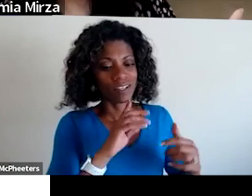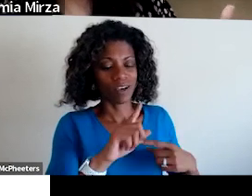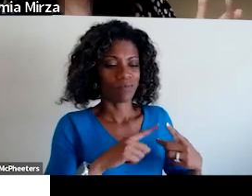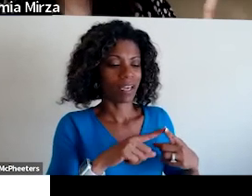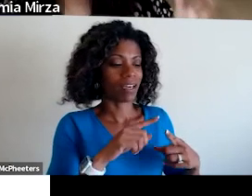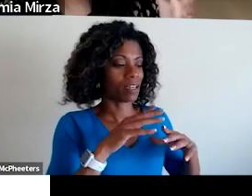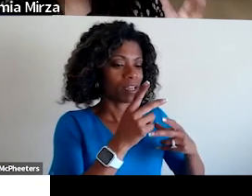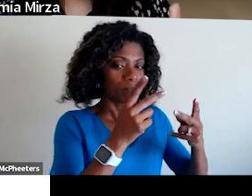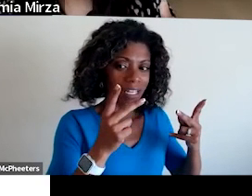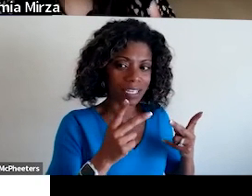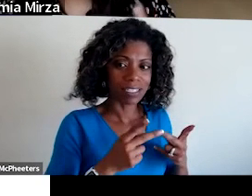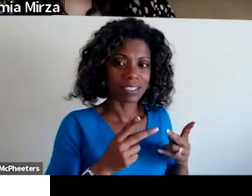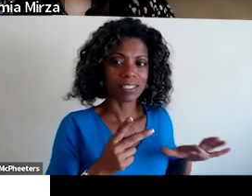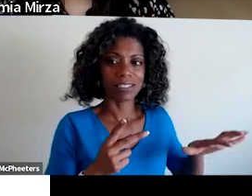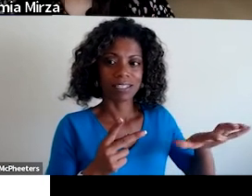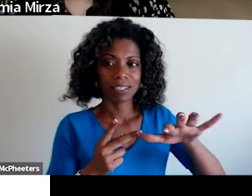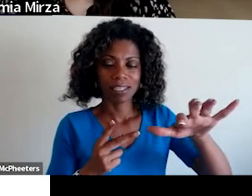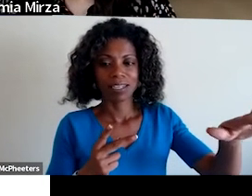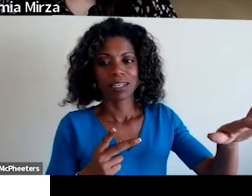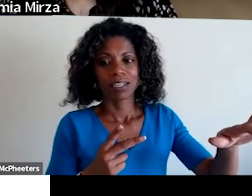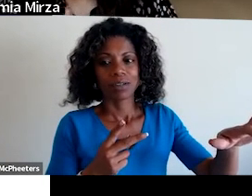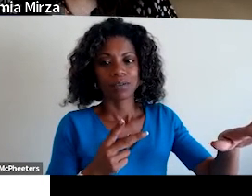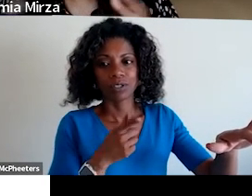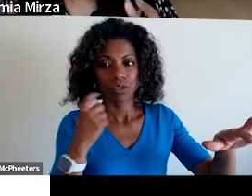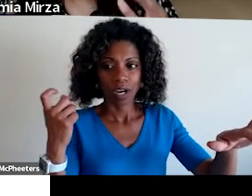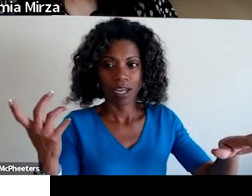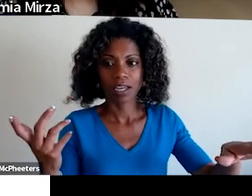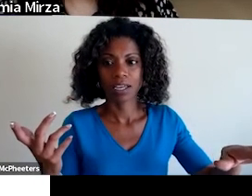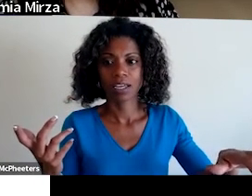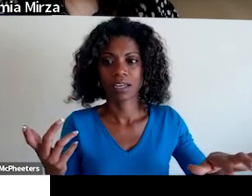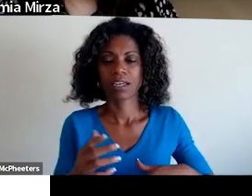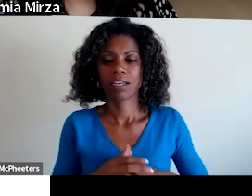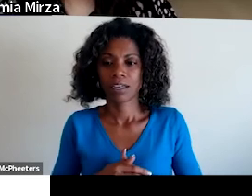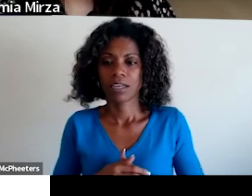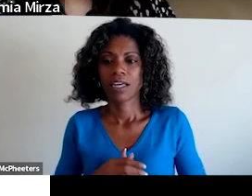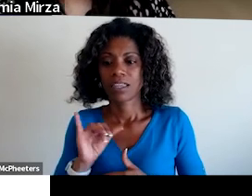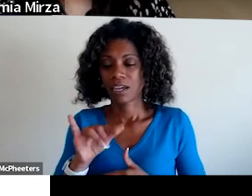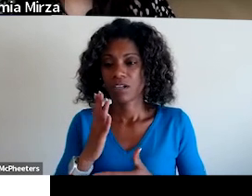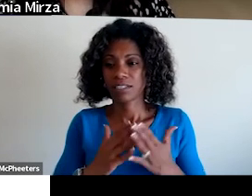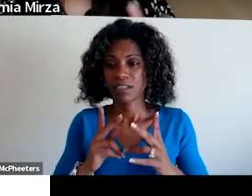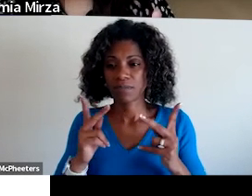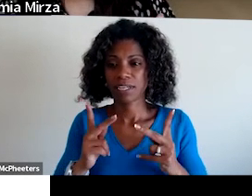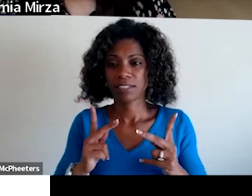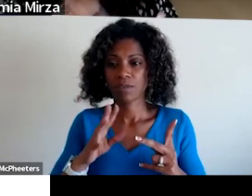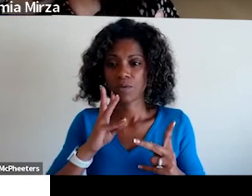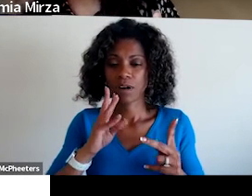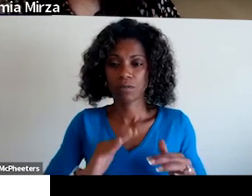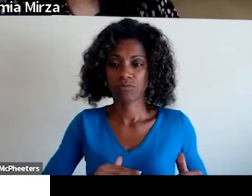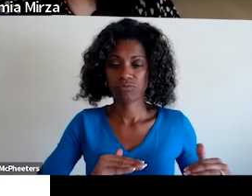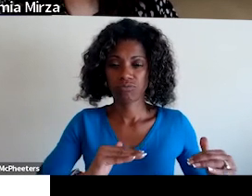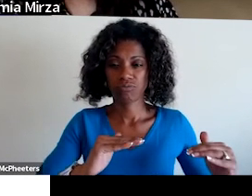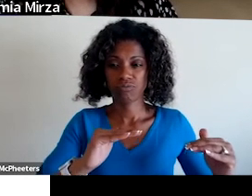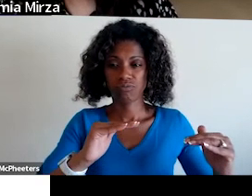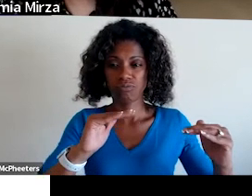Some of you may have heard in Pakistan right now, there's very, very catastrophic flooding that's happening, both because of monsoons, but